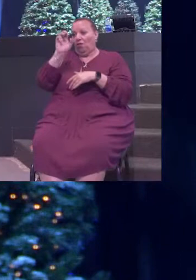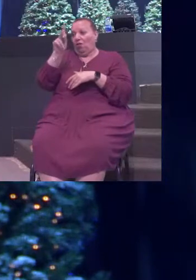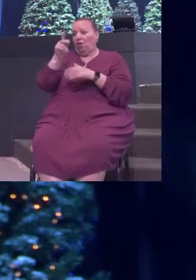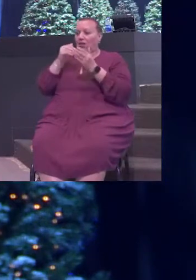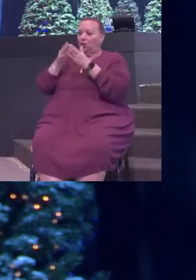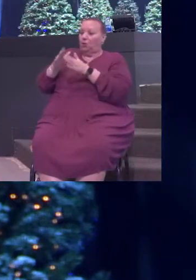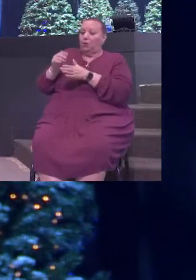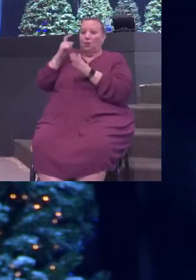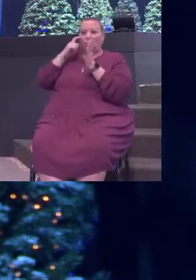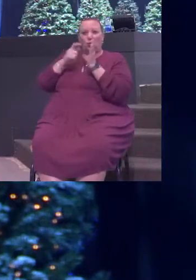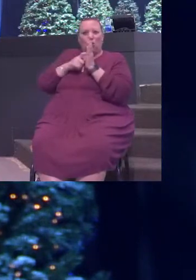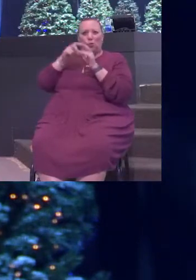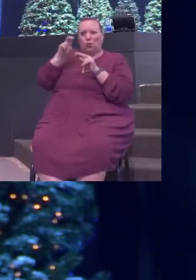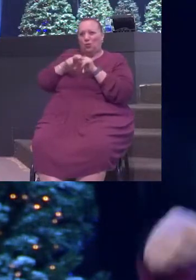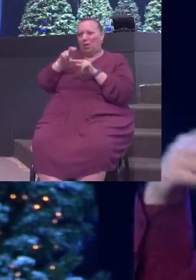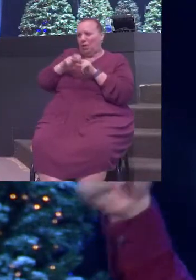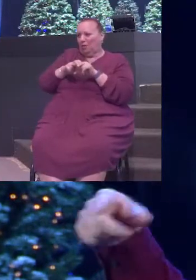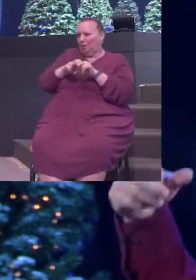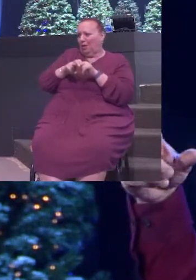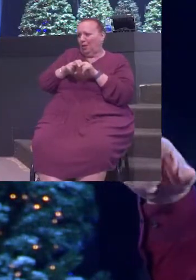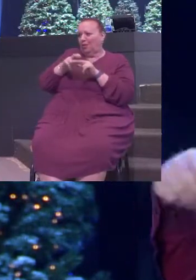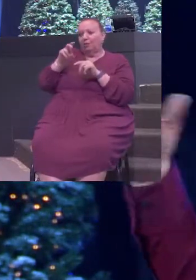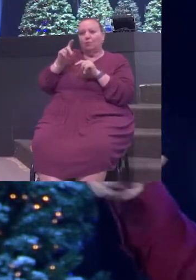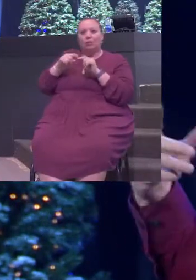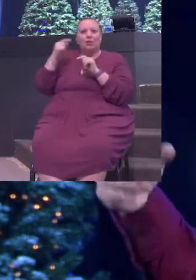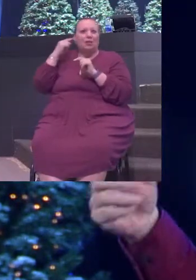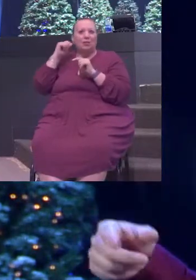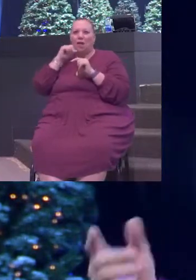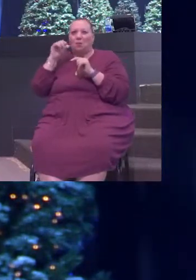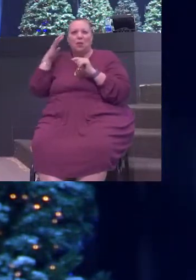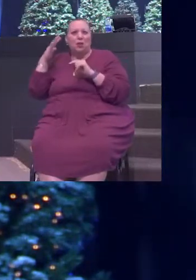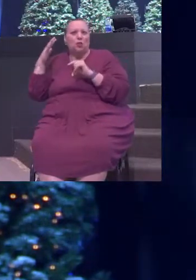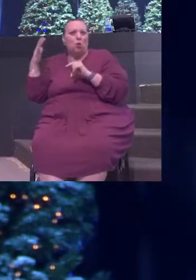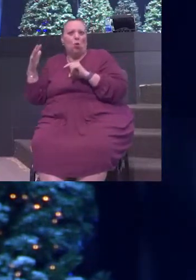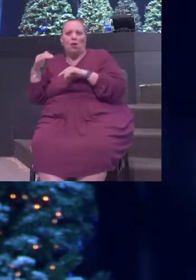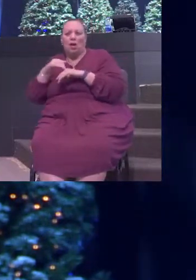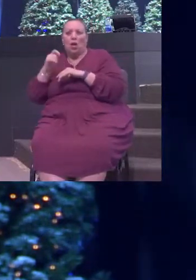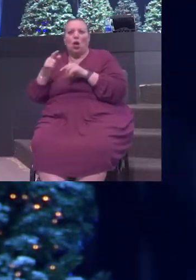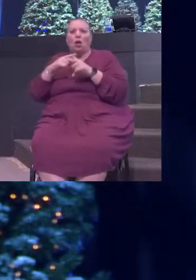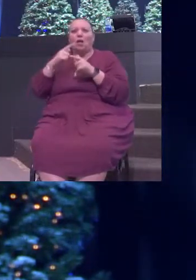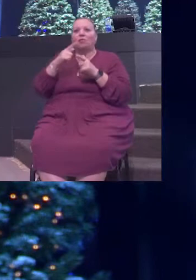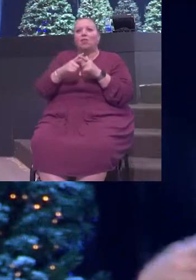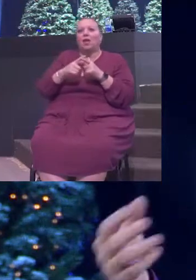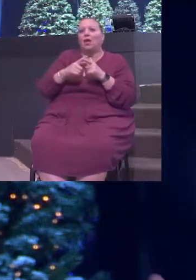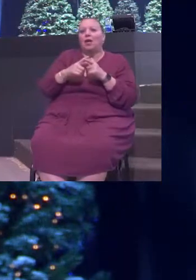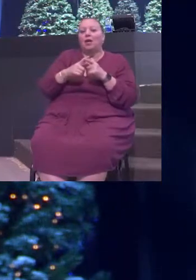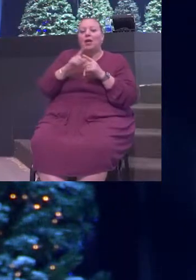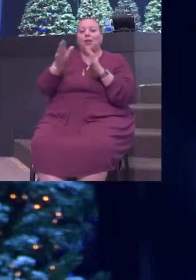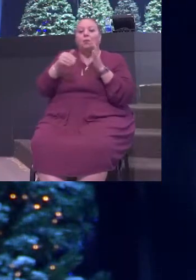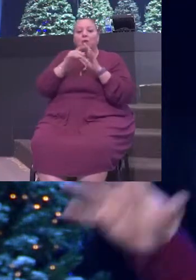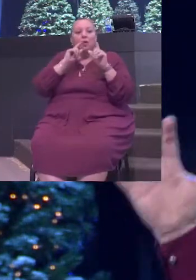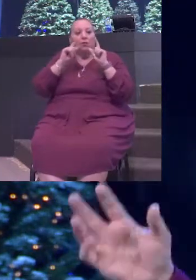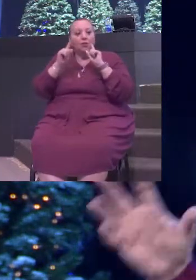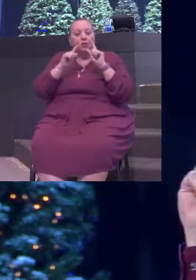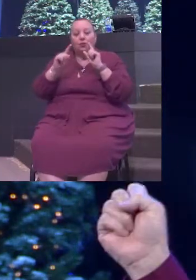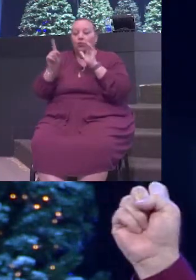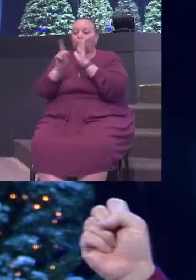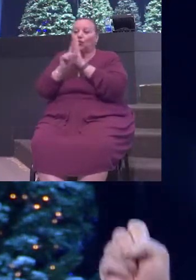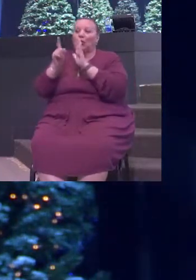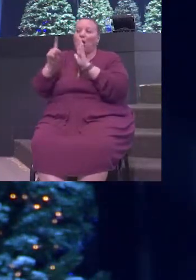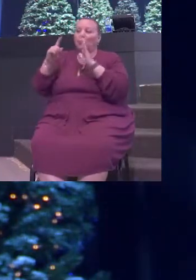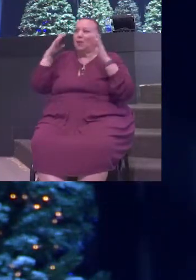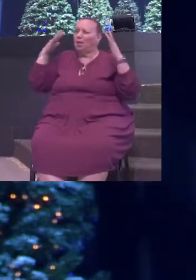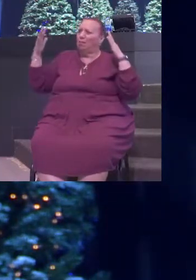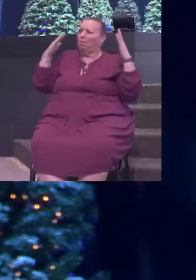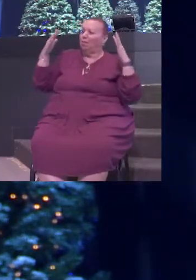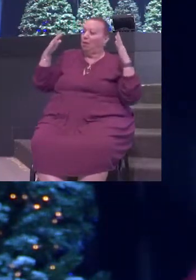you, but you didn't even notice when you sat down and you can't hear it. It's not making any noises at all. And all of a sudden in the middle of a conversation, it chimes really